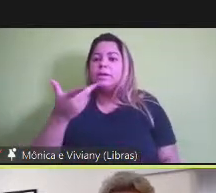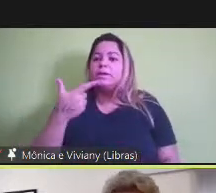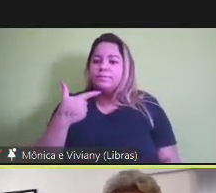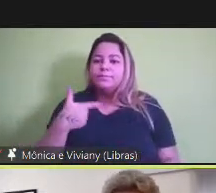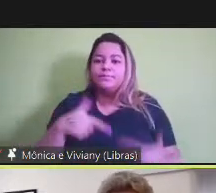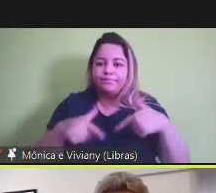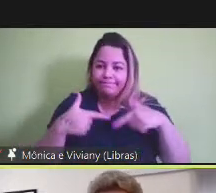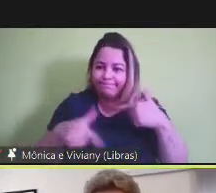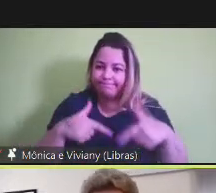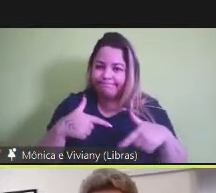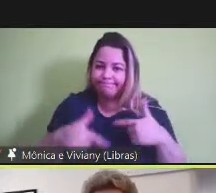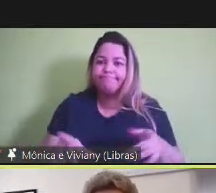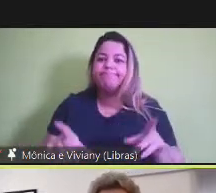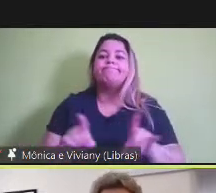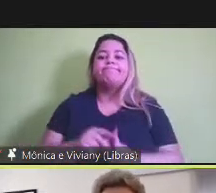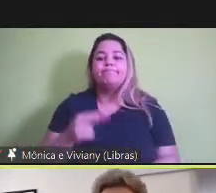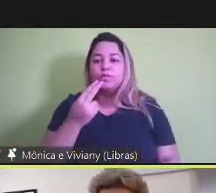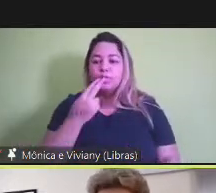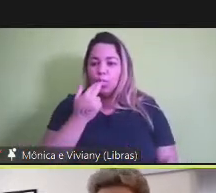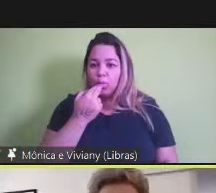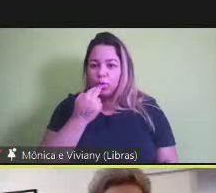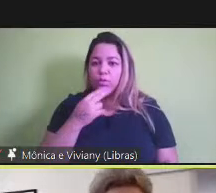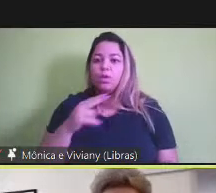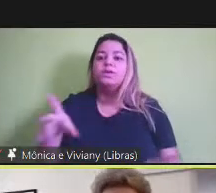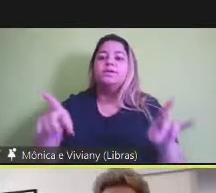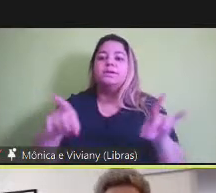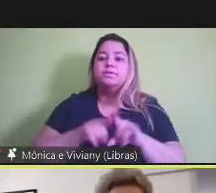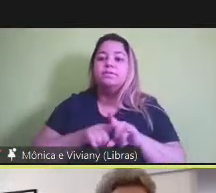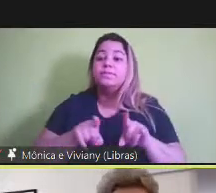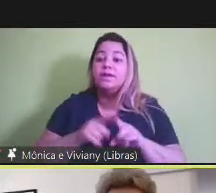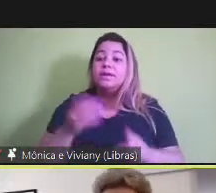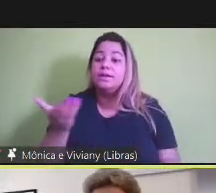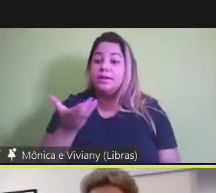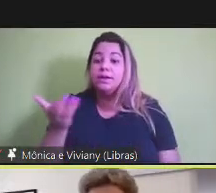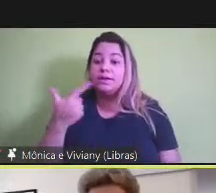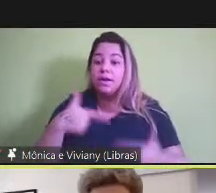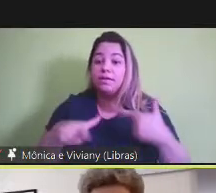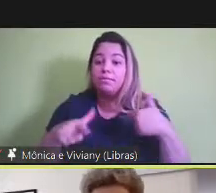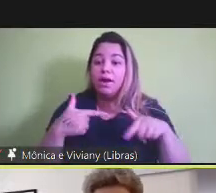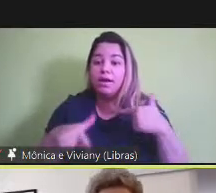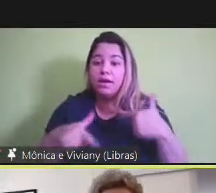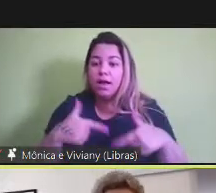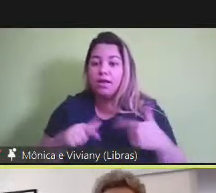to work together. So dietitians want to work